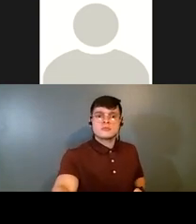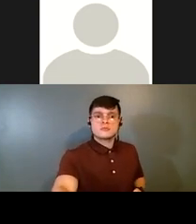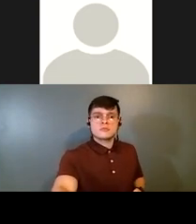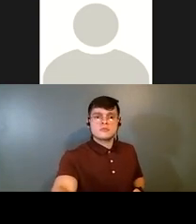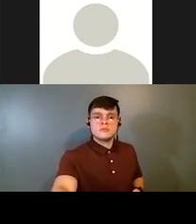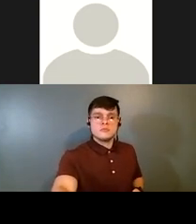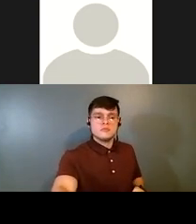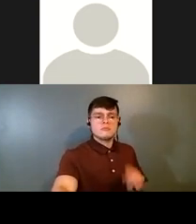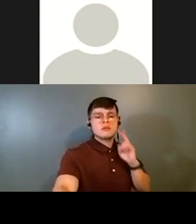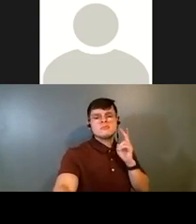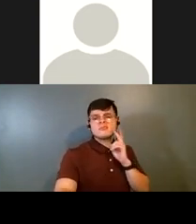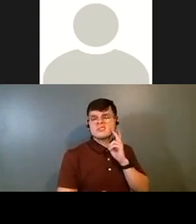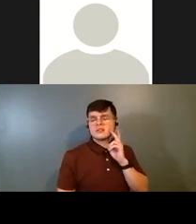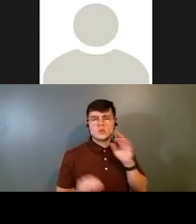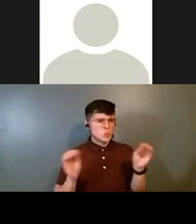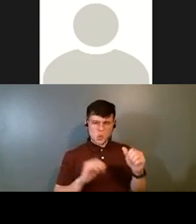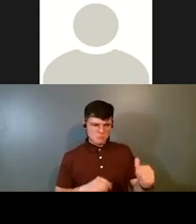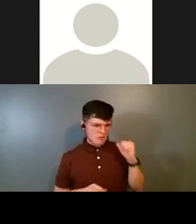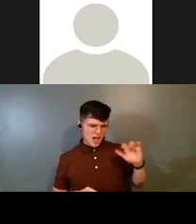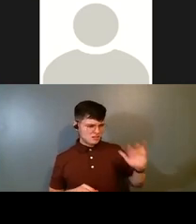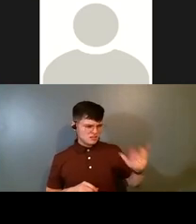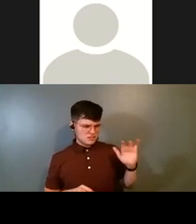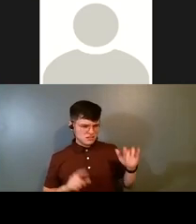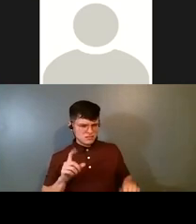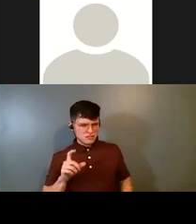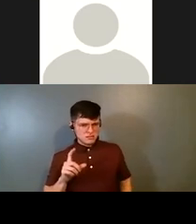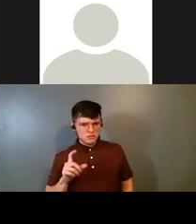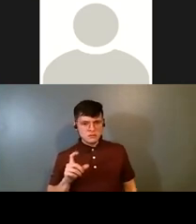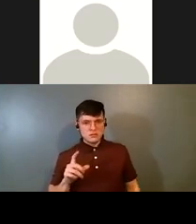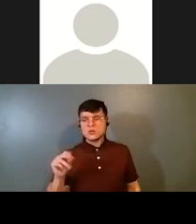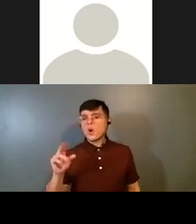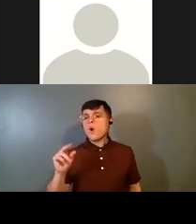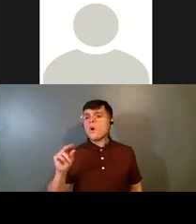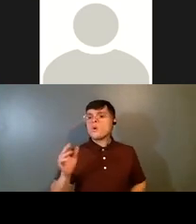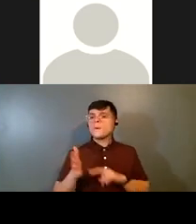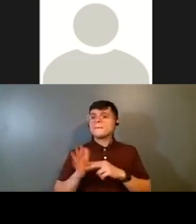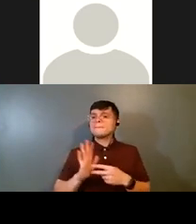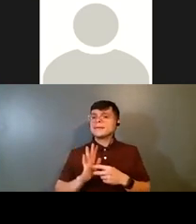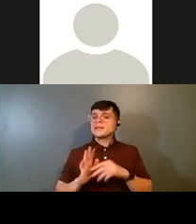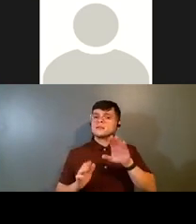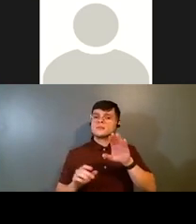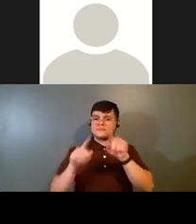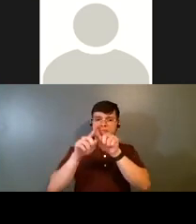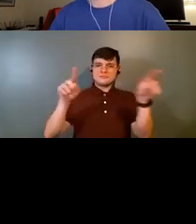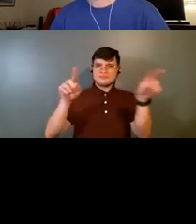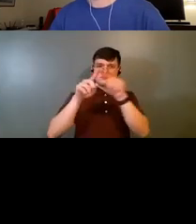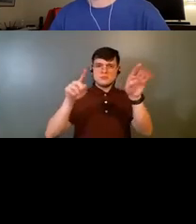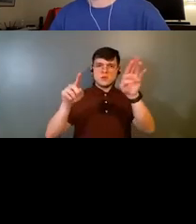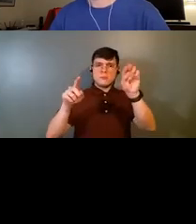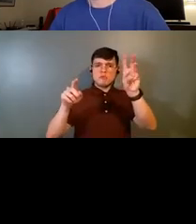Let me see if there's, but there's no back. Is there a back button on here? Reset button. No, sorry, the back button in the browser.